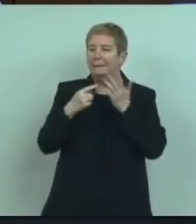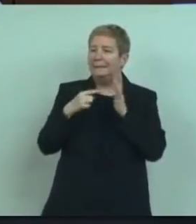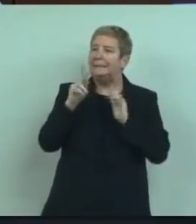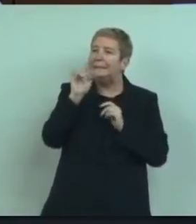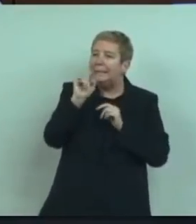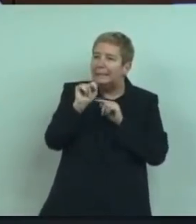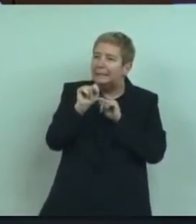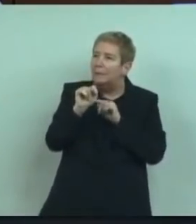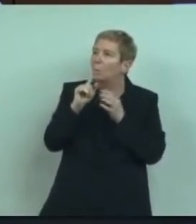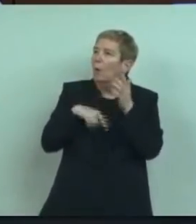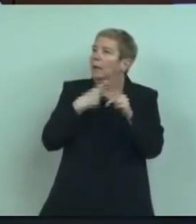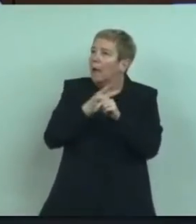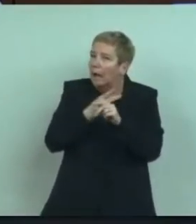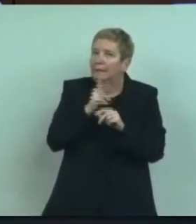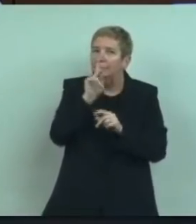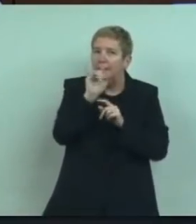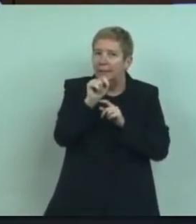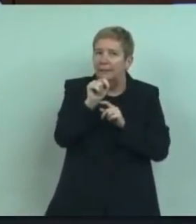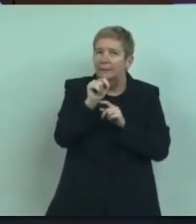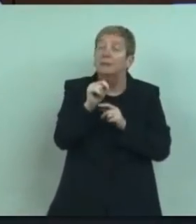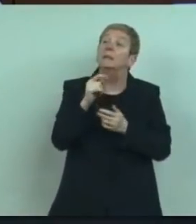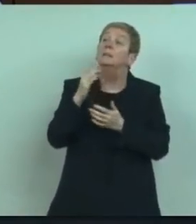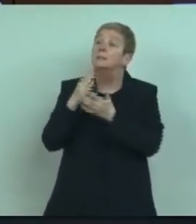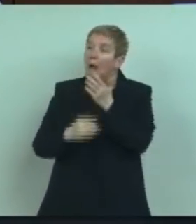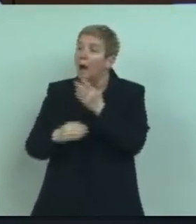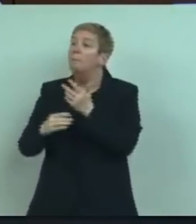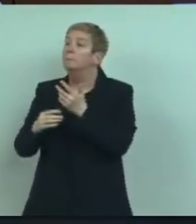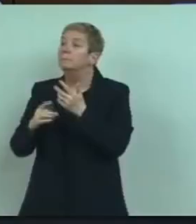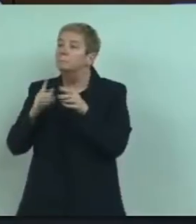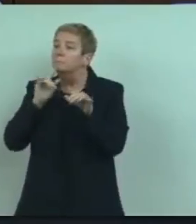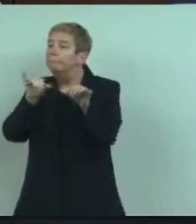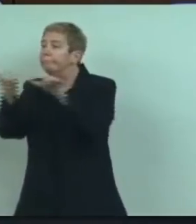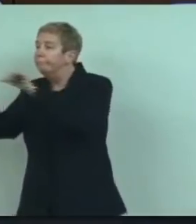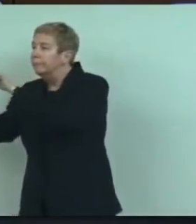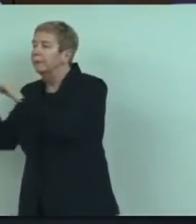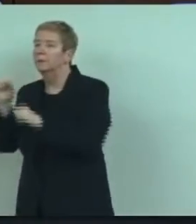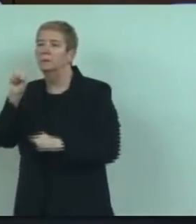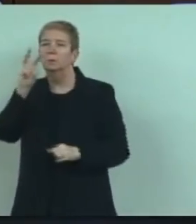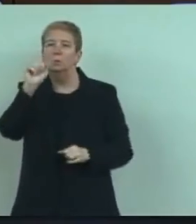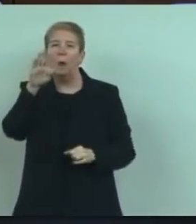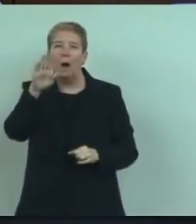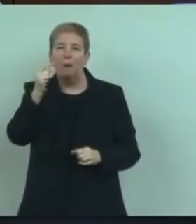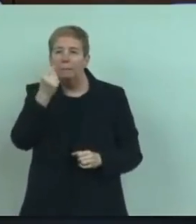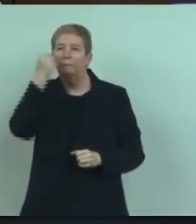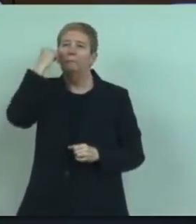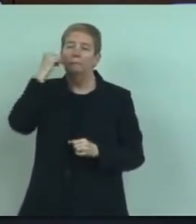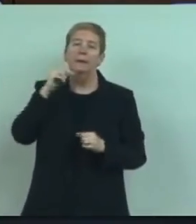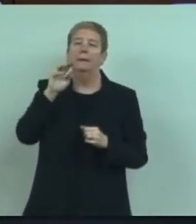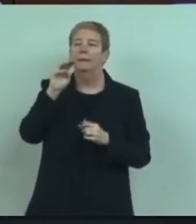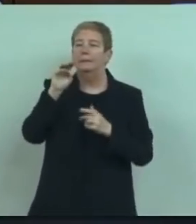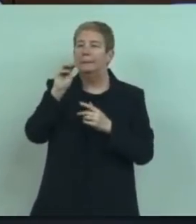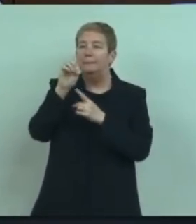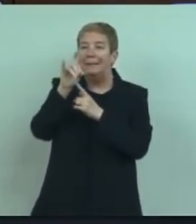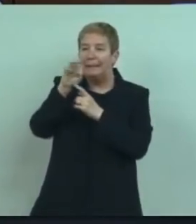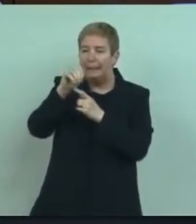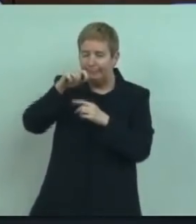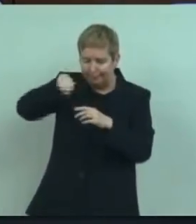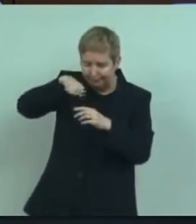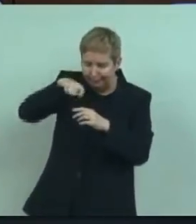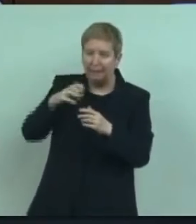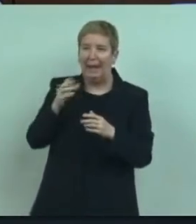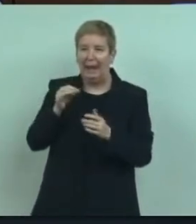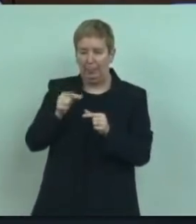use. A lot of them are universal, so swabs, the medium, the test tube. And you got to be able to